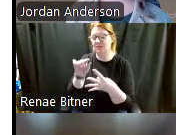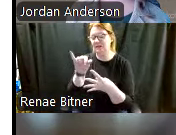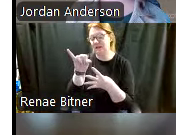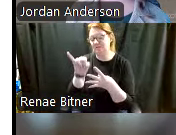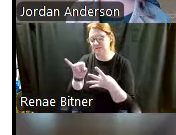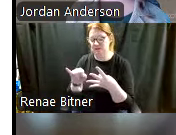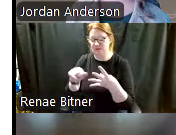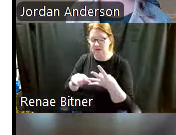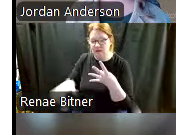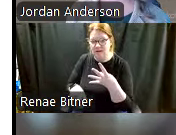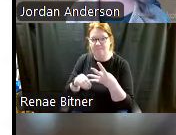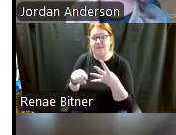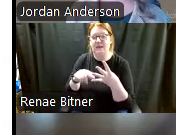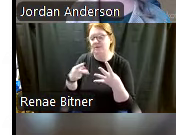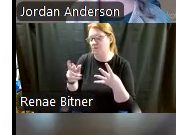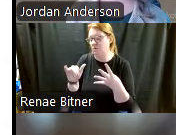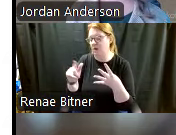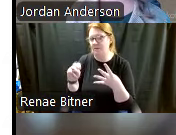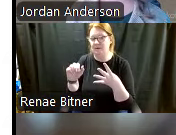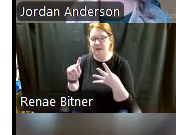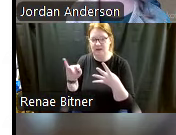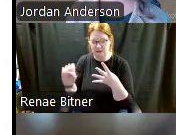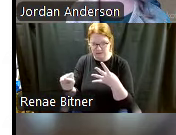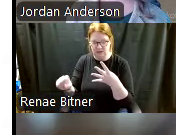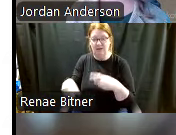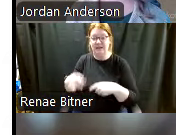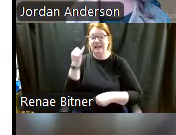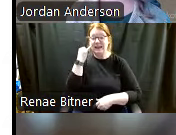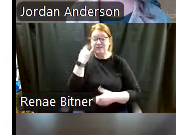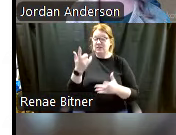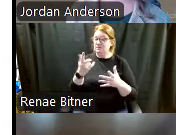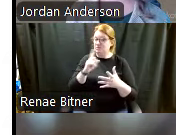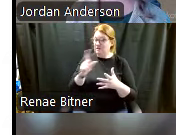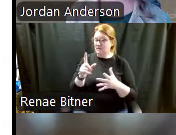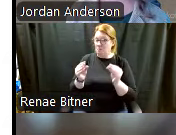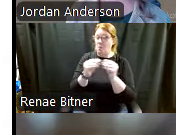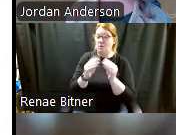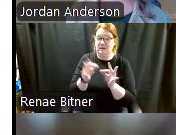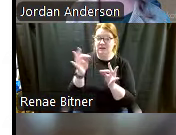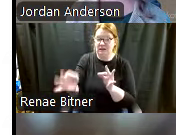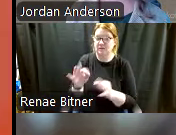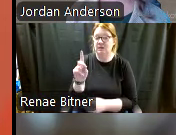more global delays, we'll look at using a DAISY along with the communication matrix.